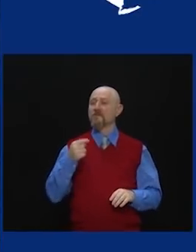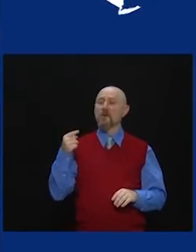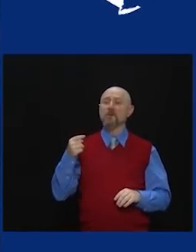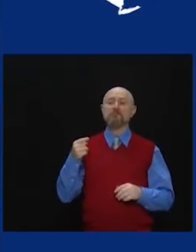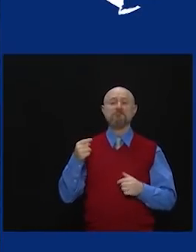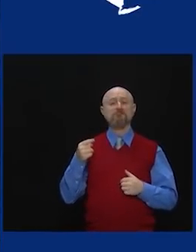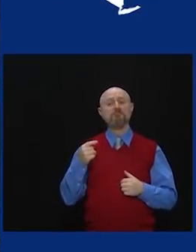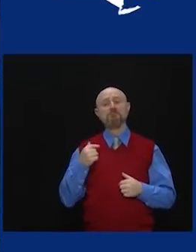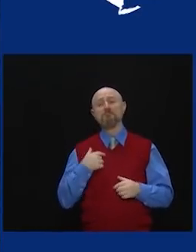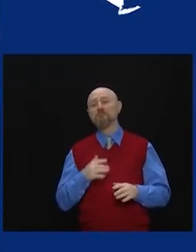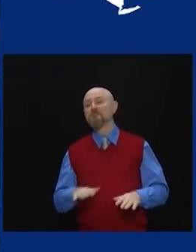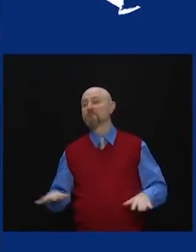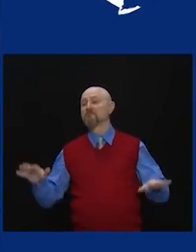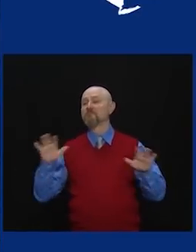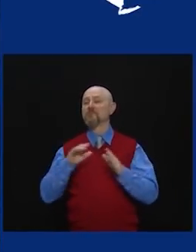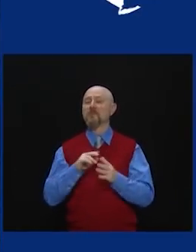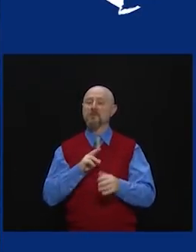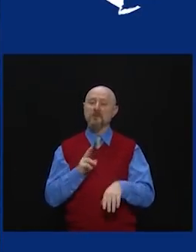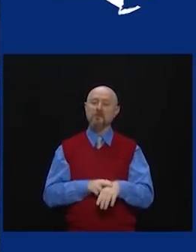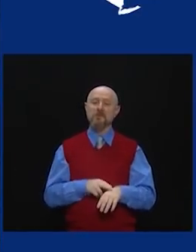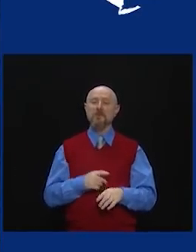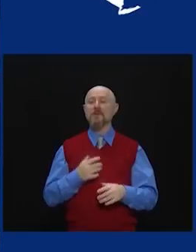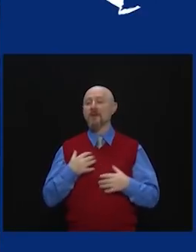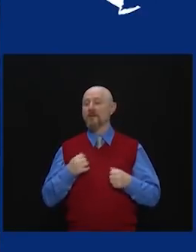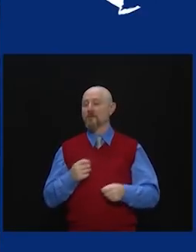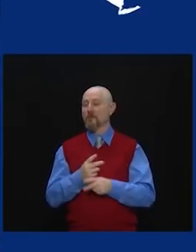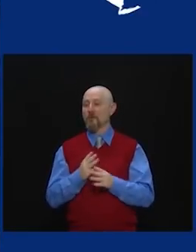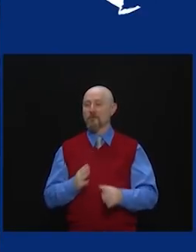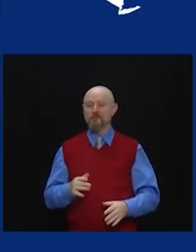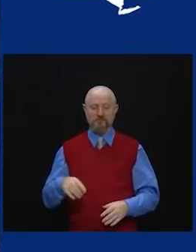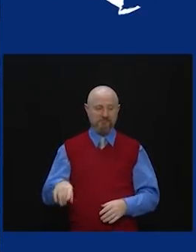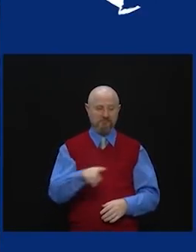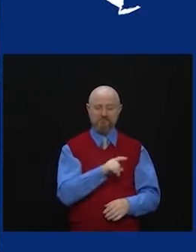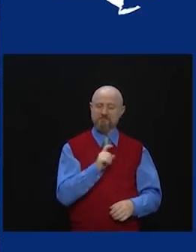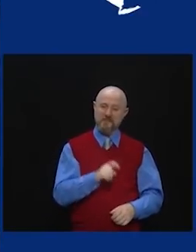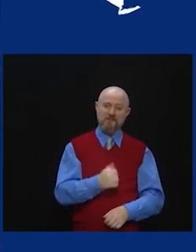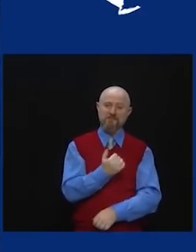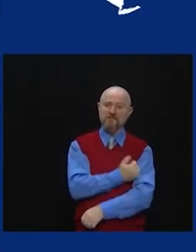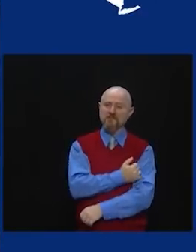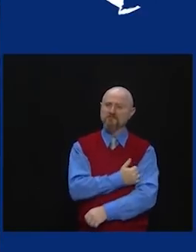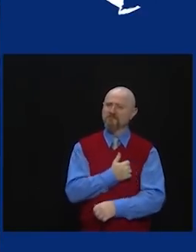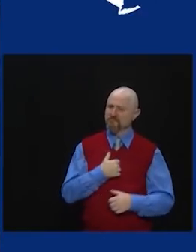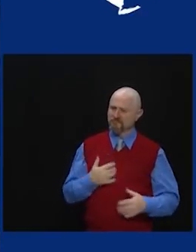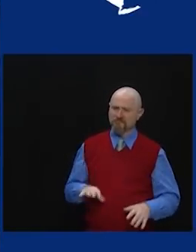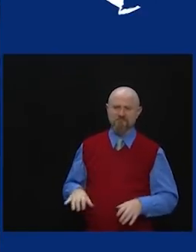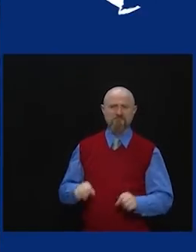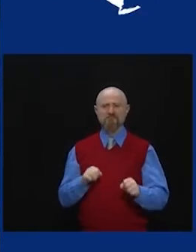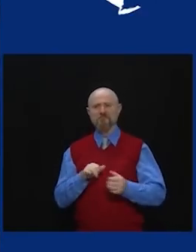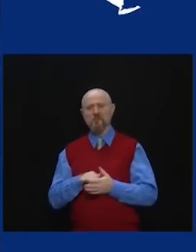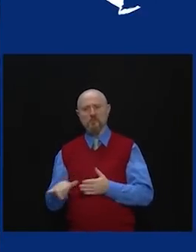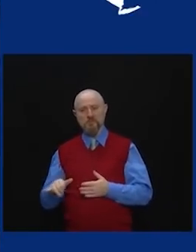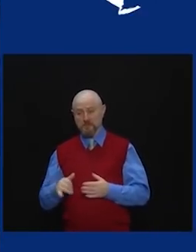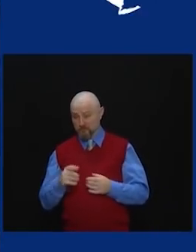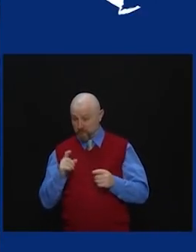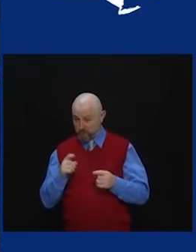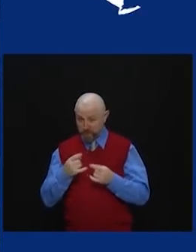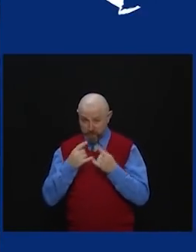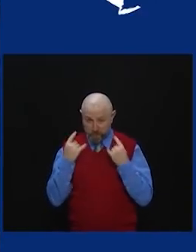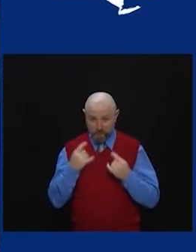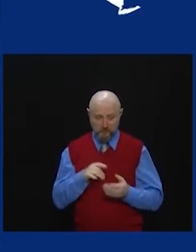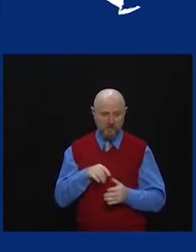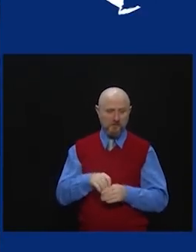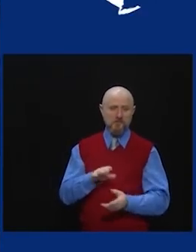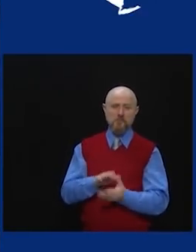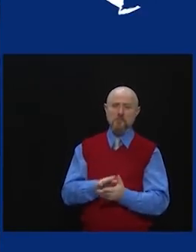vaccinated. Back when I first became governor, the mandate that children wear masks in schools, and now that everywhere in New York, our expectation